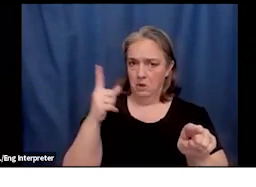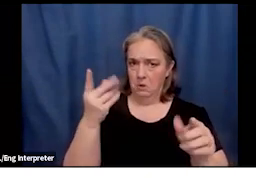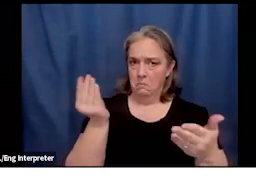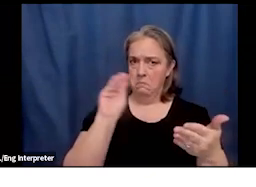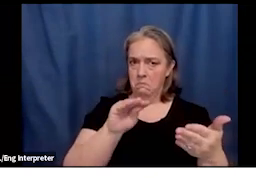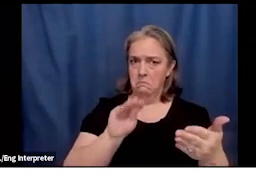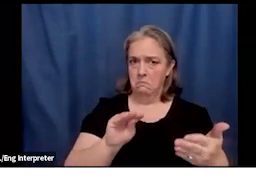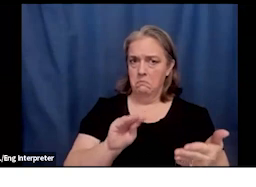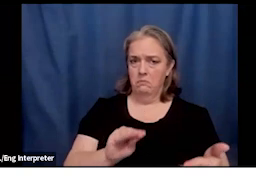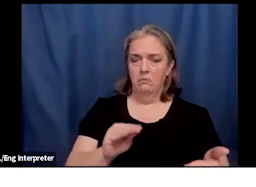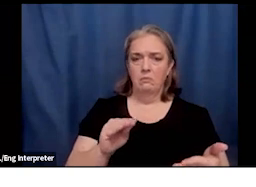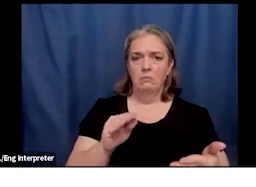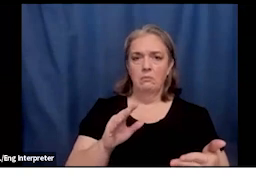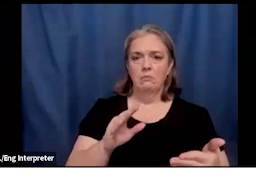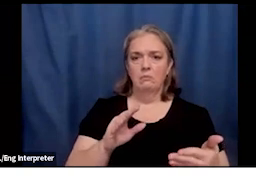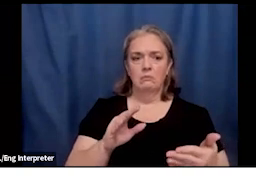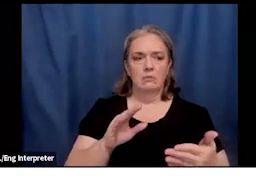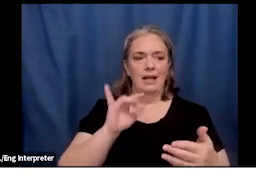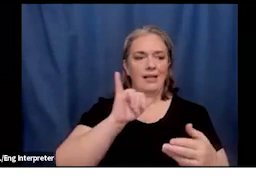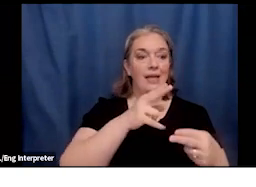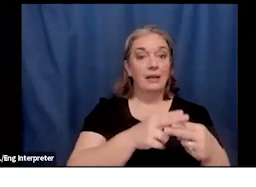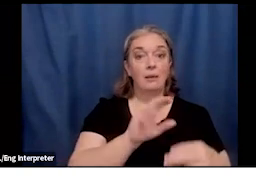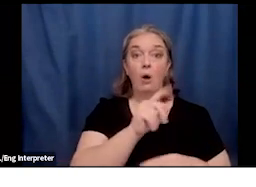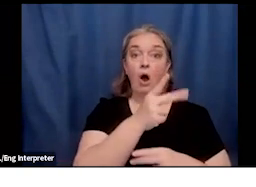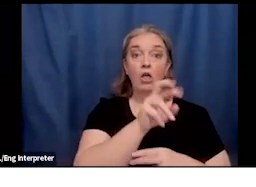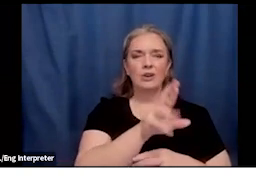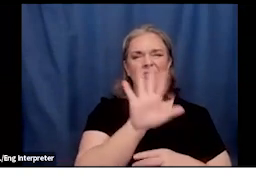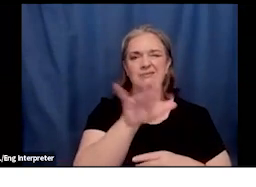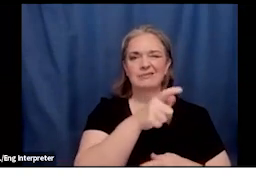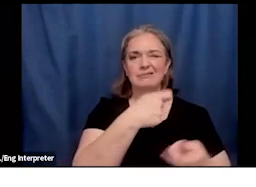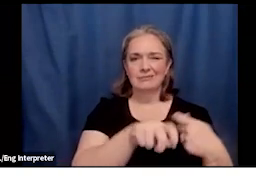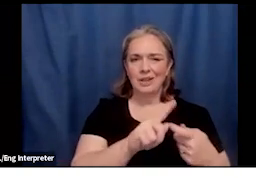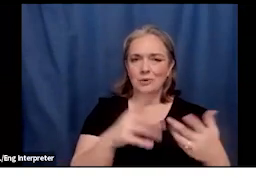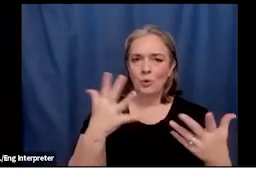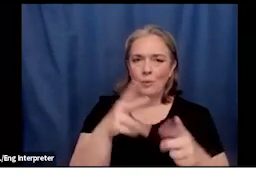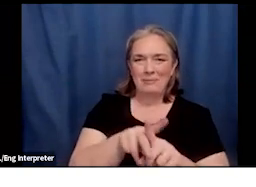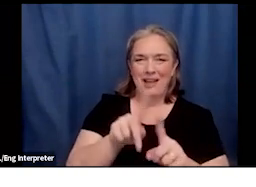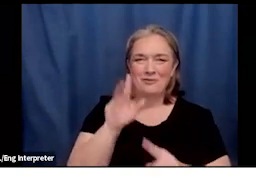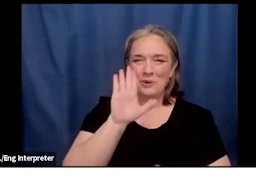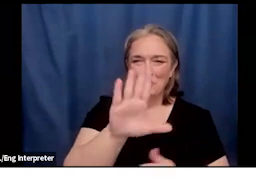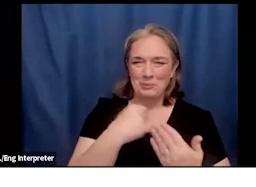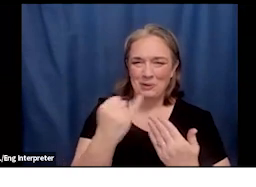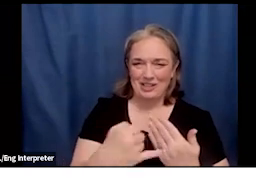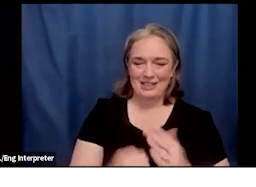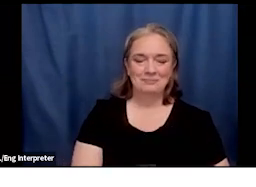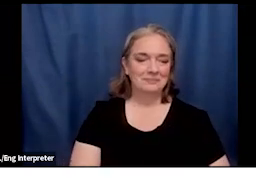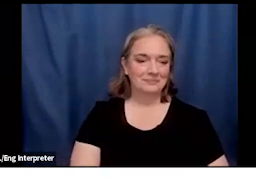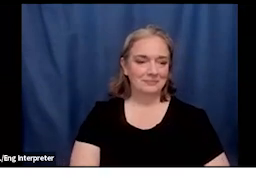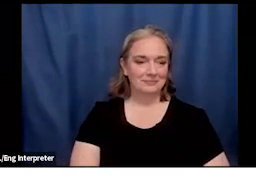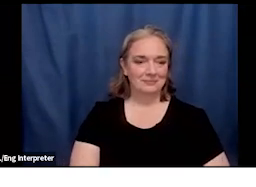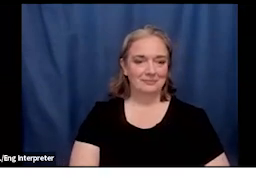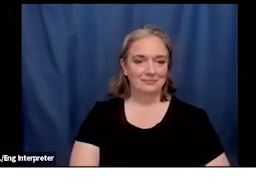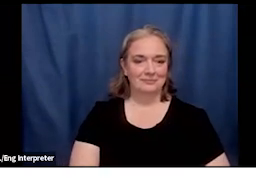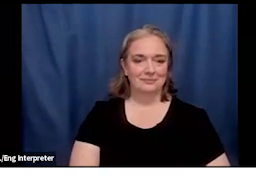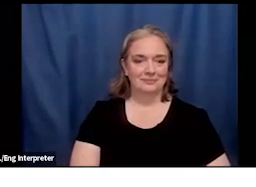are welcome to update the name of those sections with whatever your other expenses might be. So